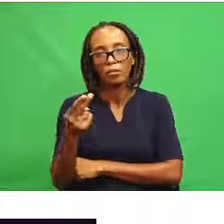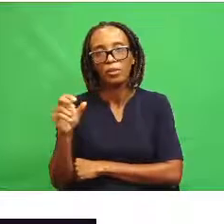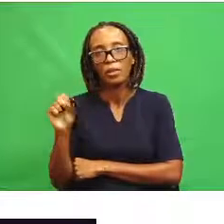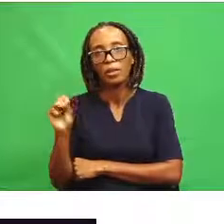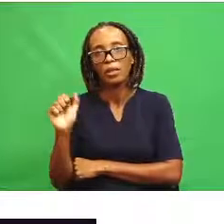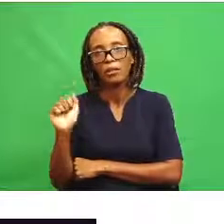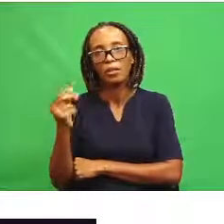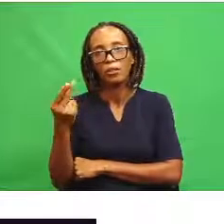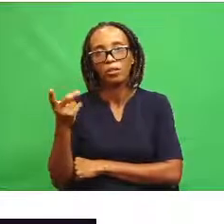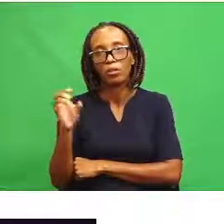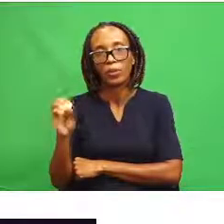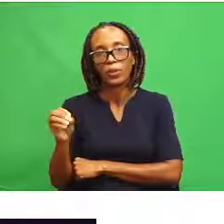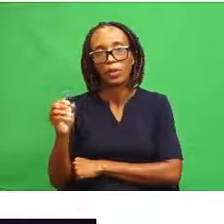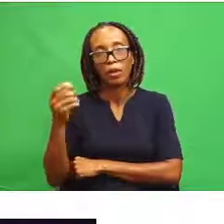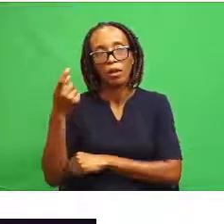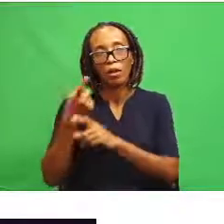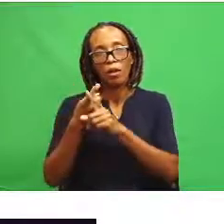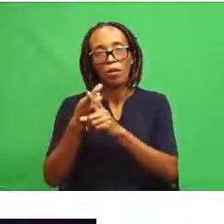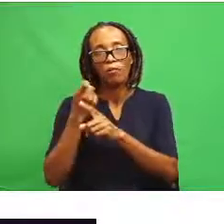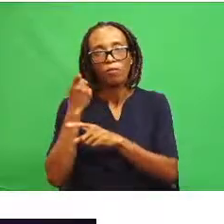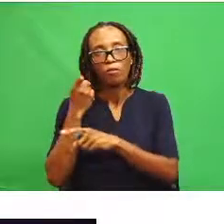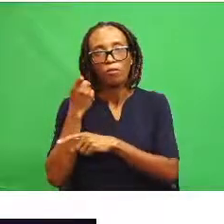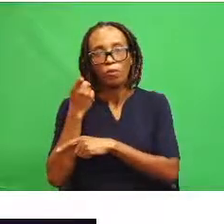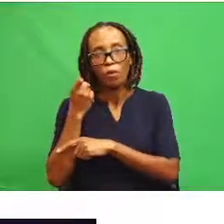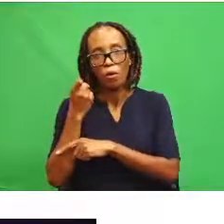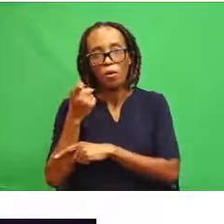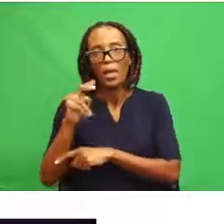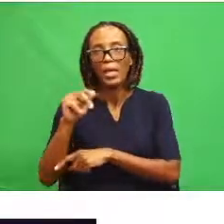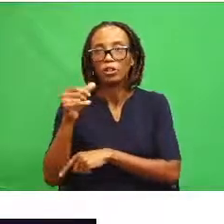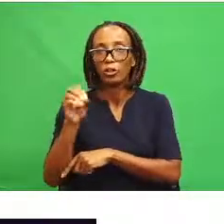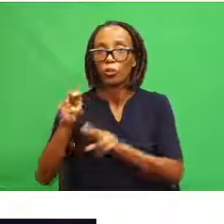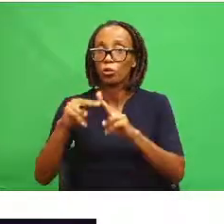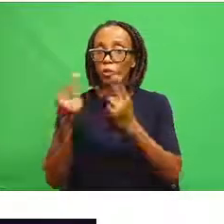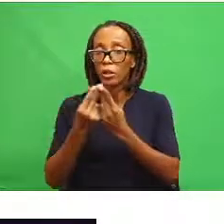unit, Mistress Alicia Cooper Warner.